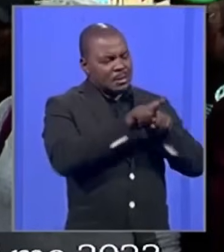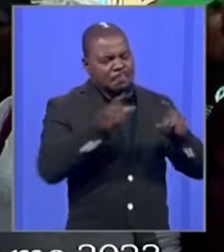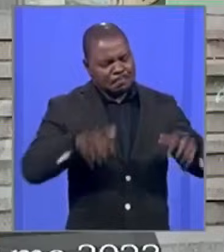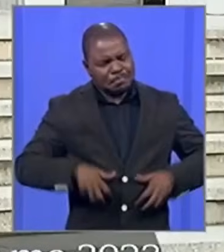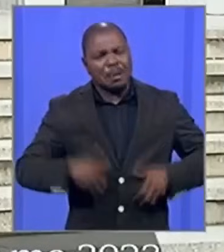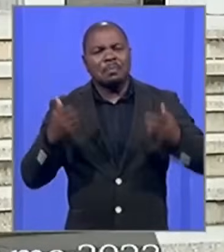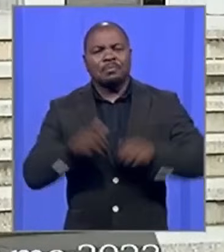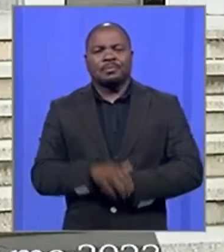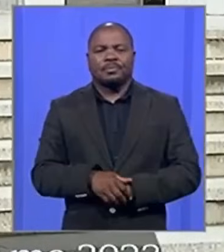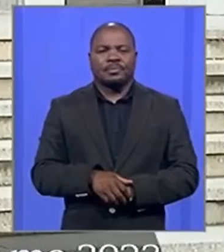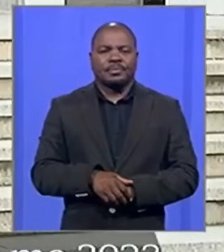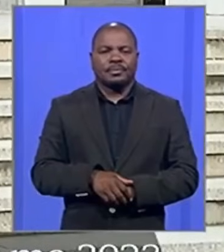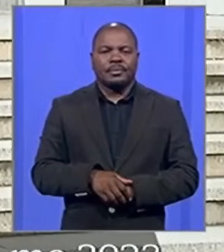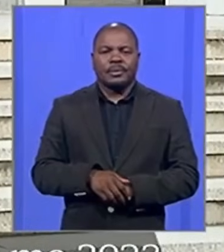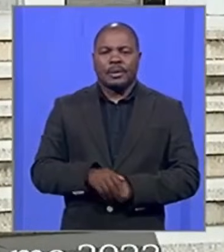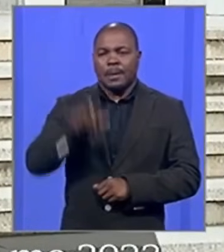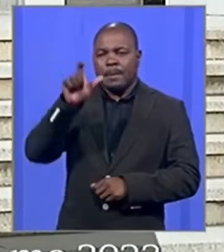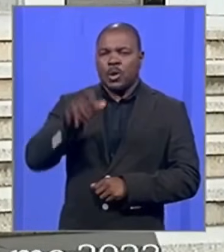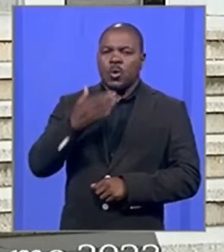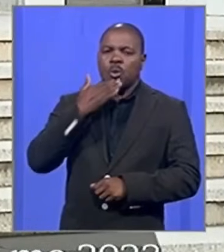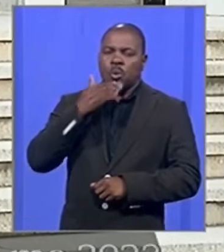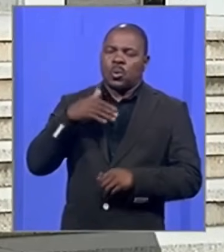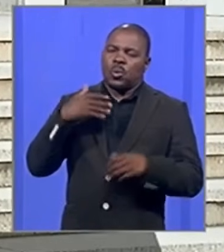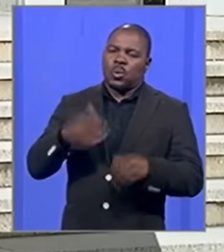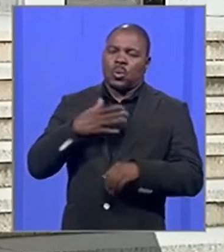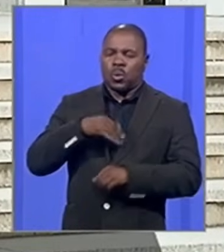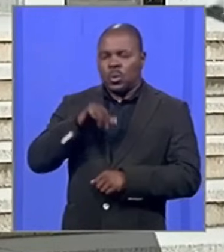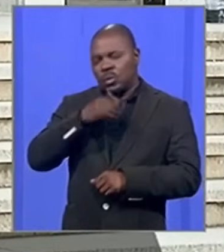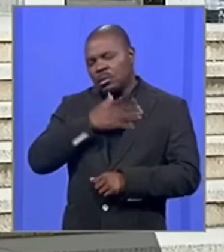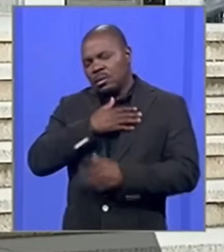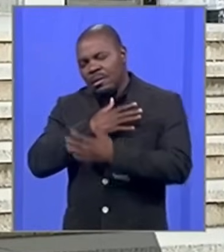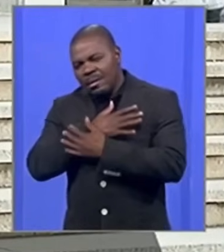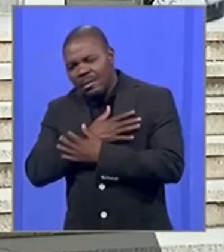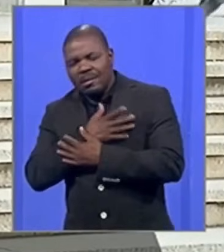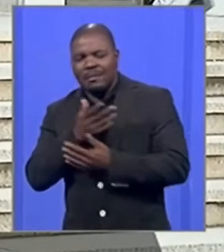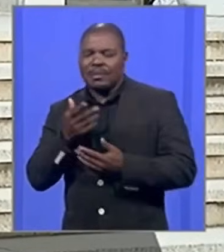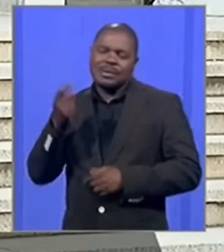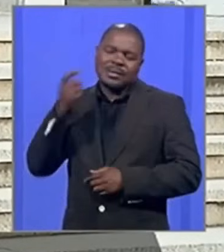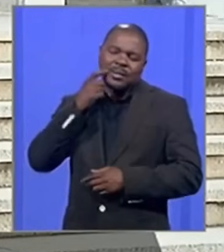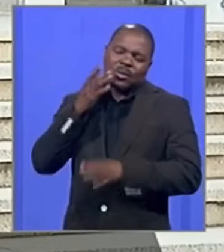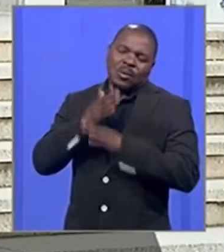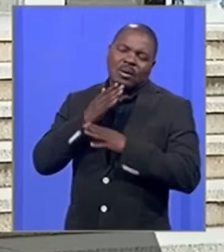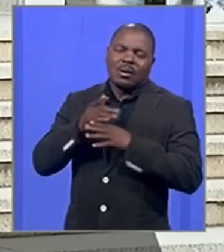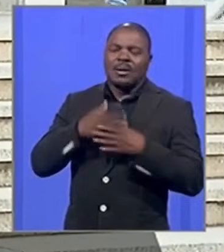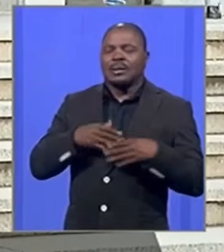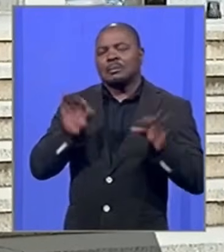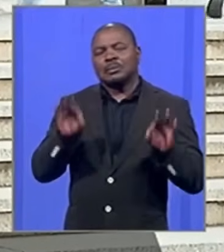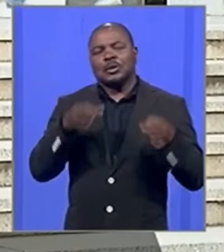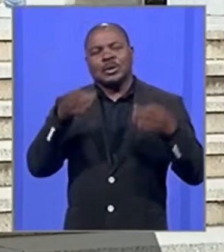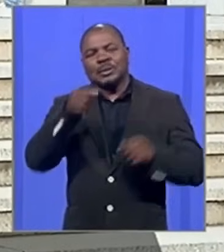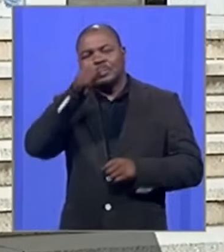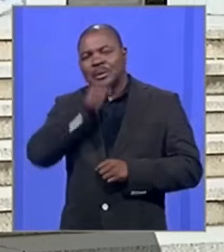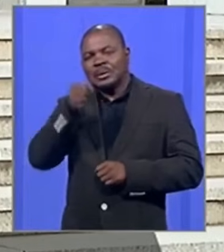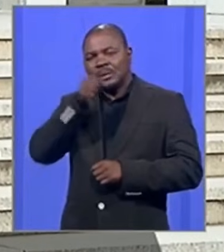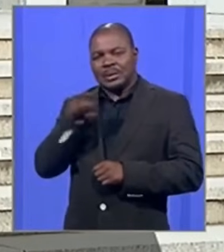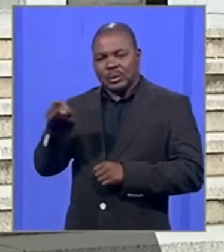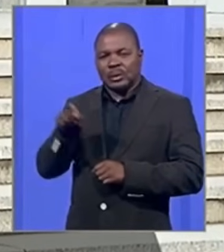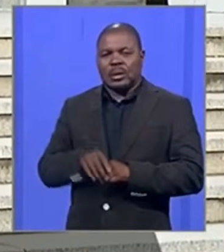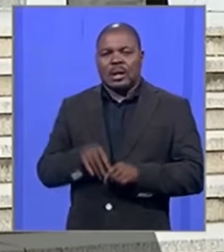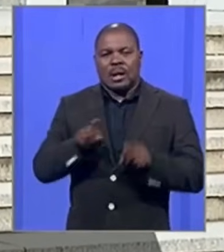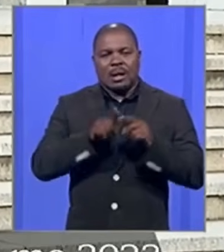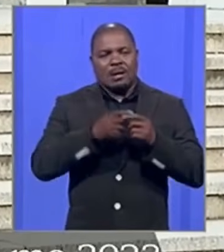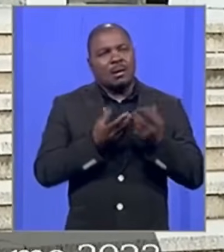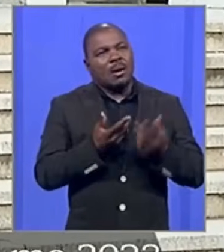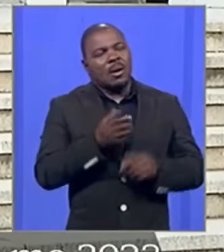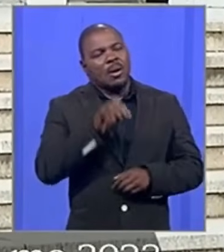ga bone. Motho a lerato motho a bobebe go sebetsa le ene motho a na rata pina ke mongwe wa bakapi ba ne le hore ba ne ba kapa pina